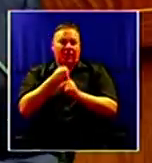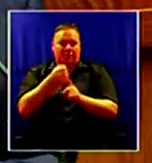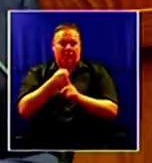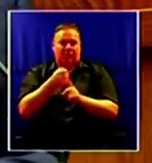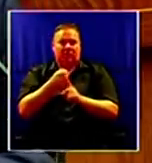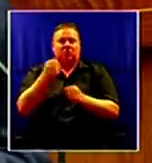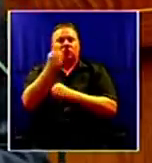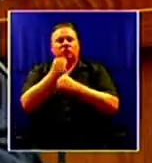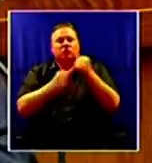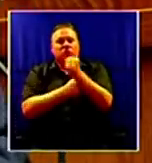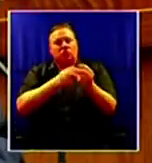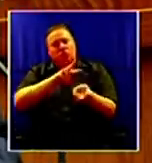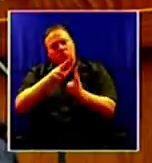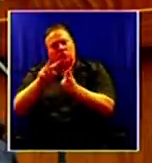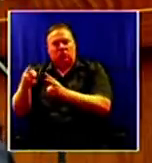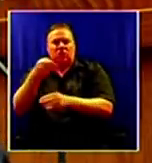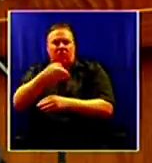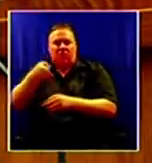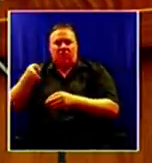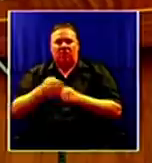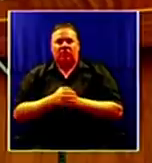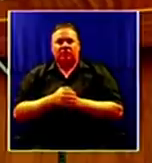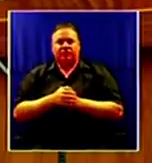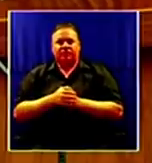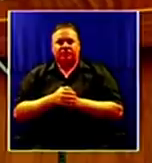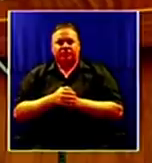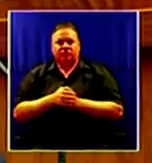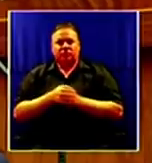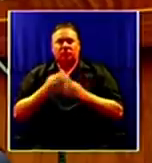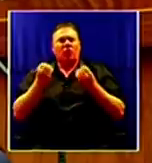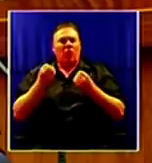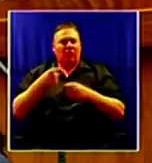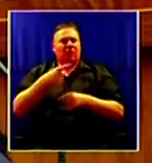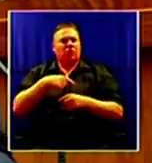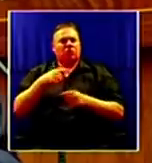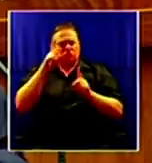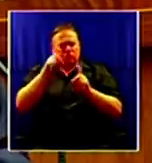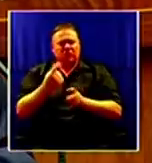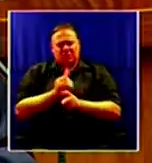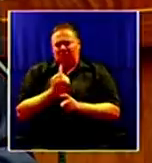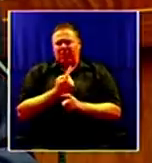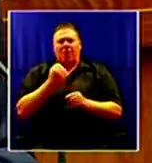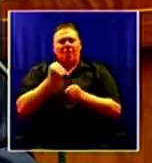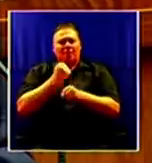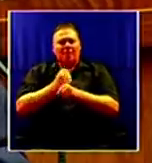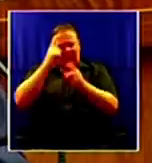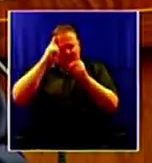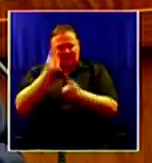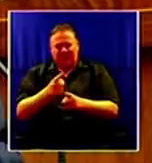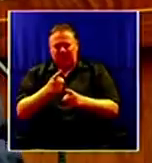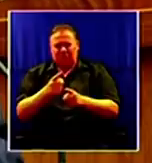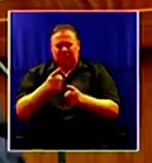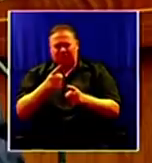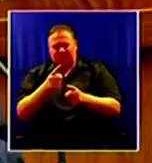reforms. More often than not, we're very hard on ourselves, and we say we make decisions that we never